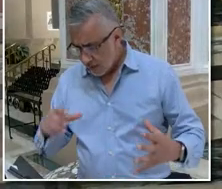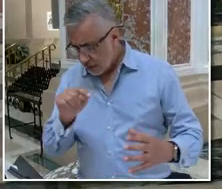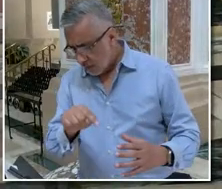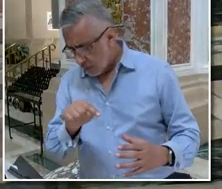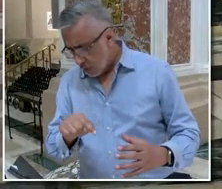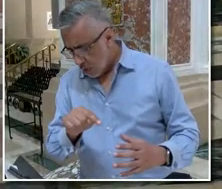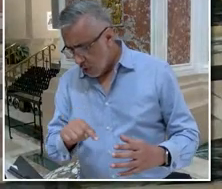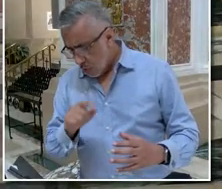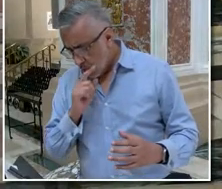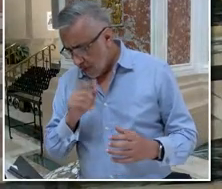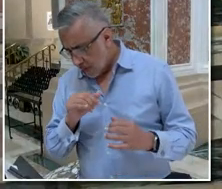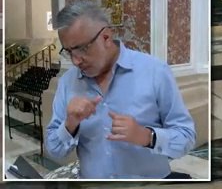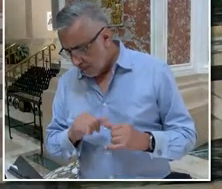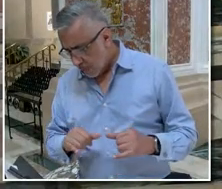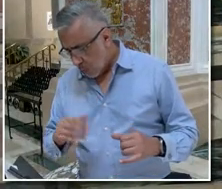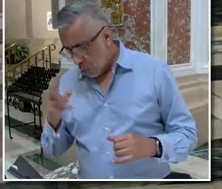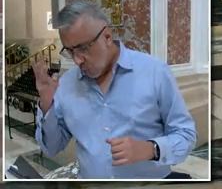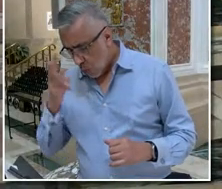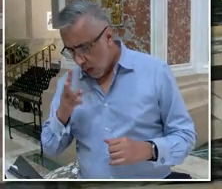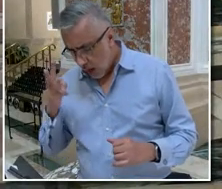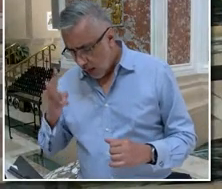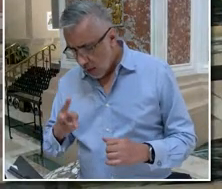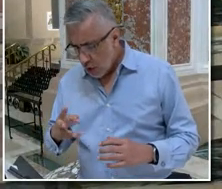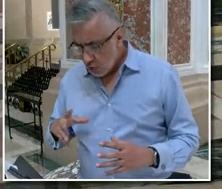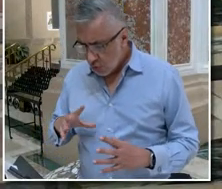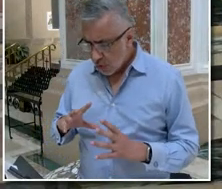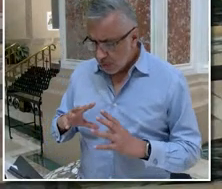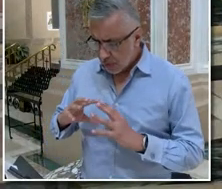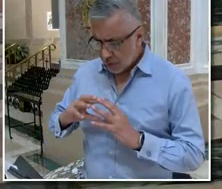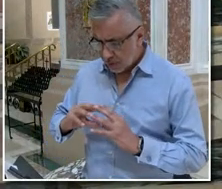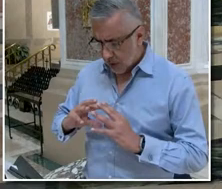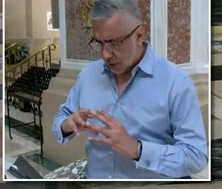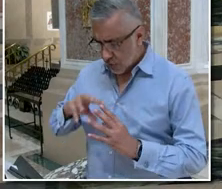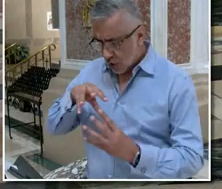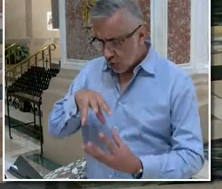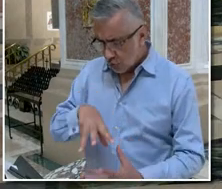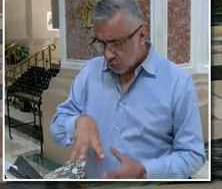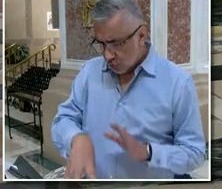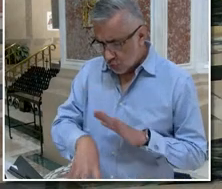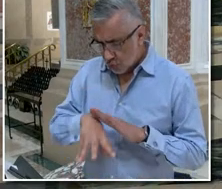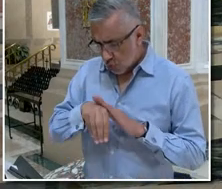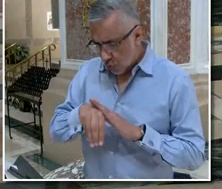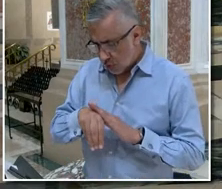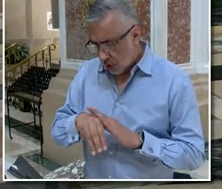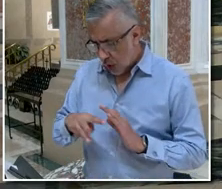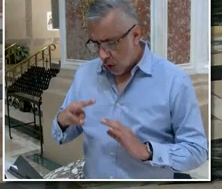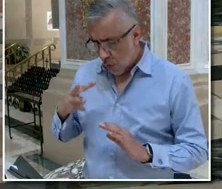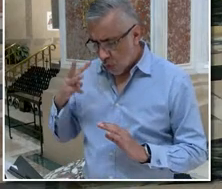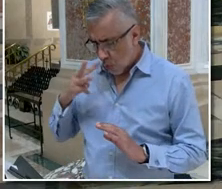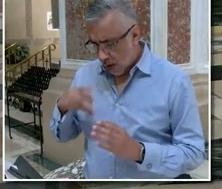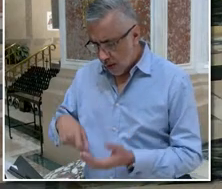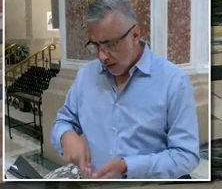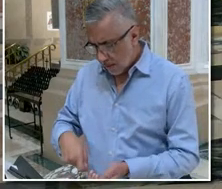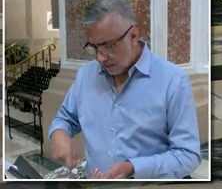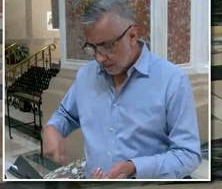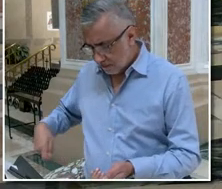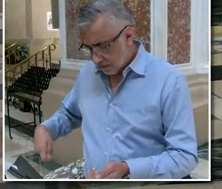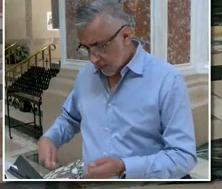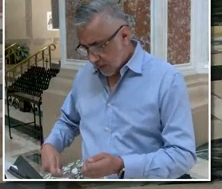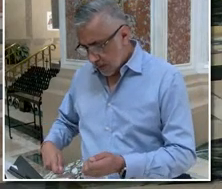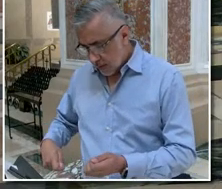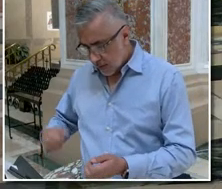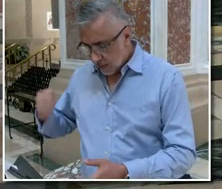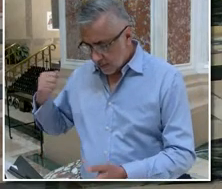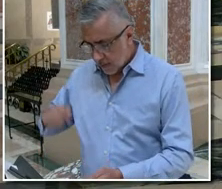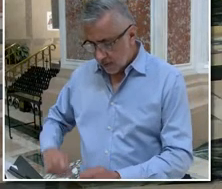with common wine. So they put a sponge soaked in wine on a sprig of hyssop and put